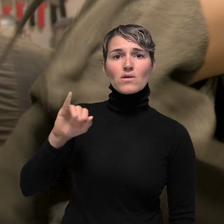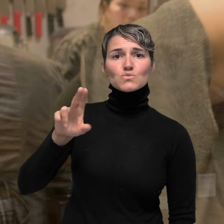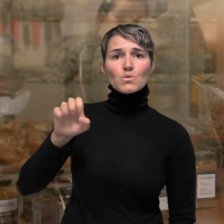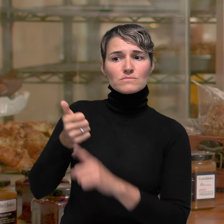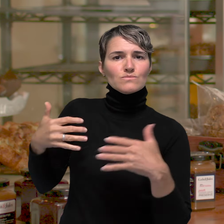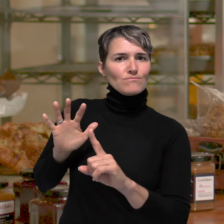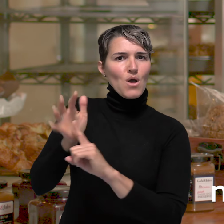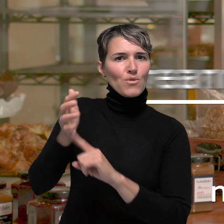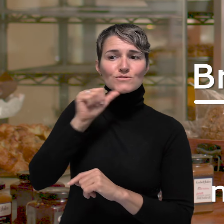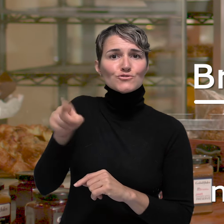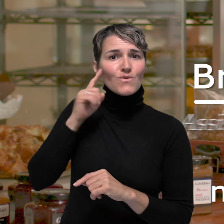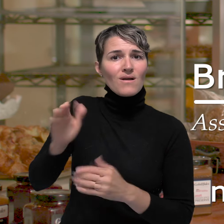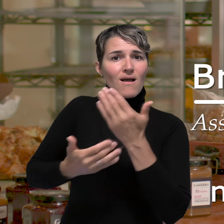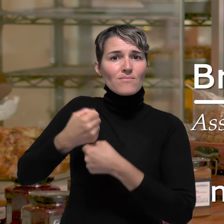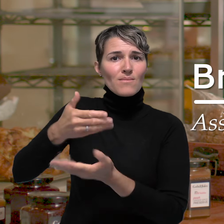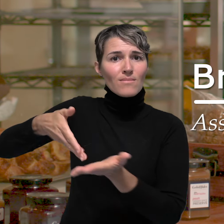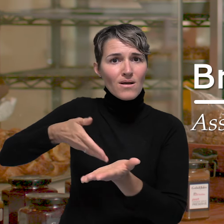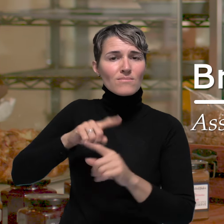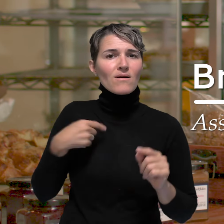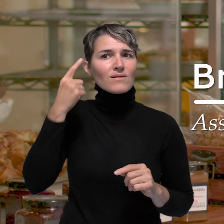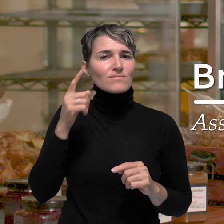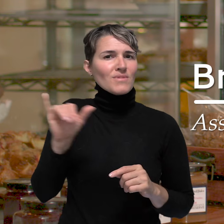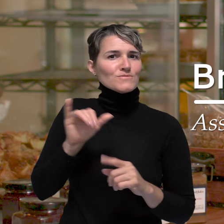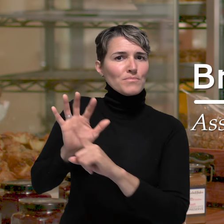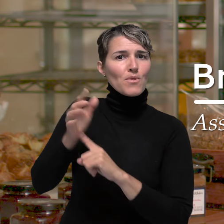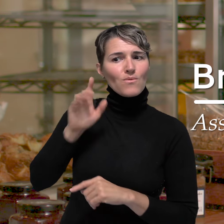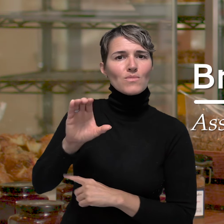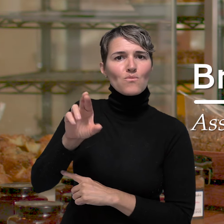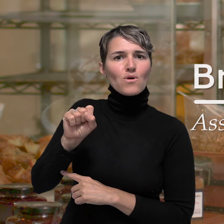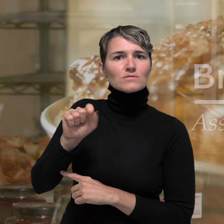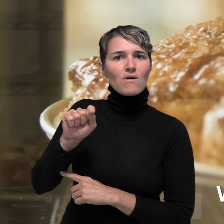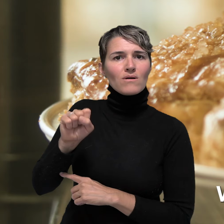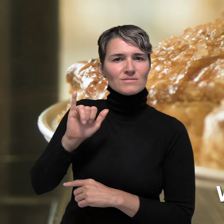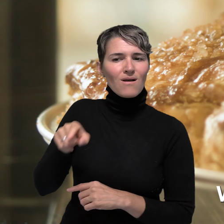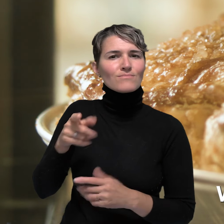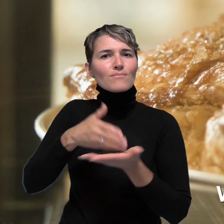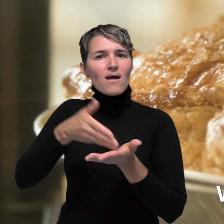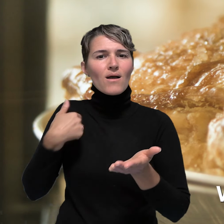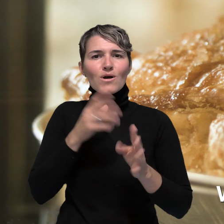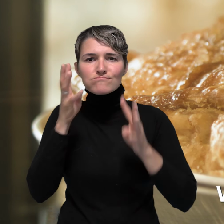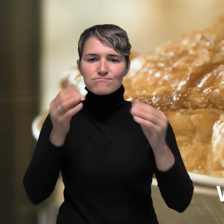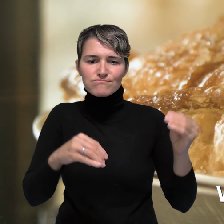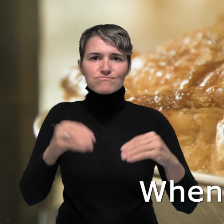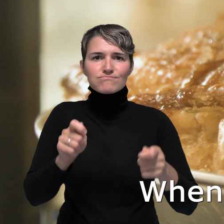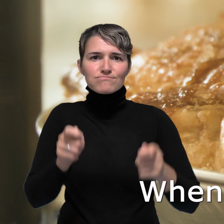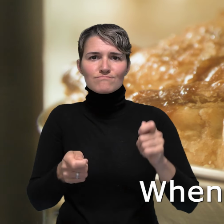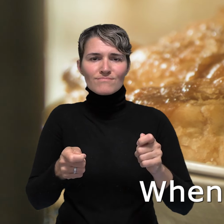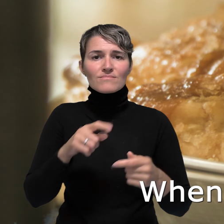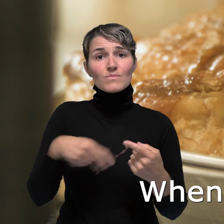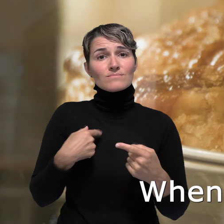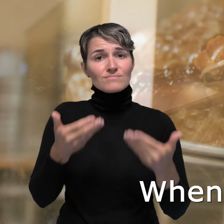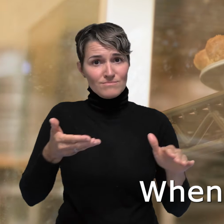Gabi Jules is known for not just our handmade pies, but I think specifically we're known for our crostadas, which is a personalized pie. When